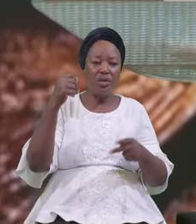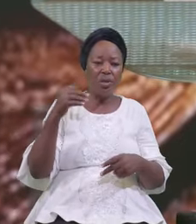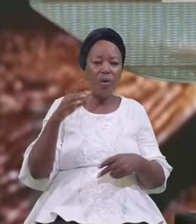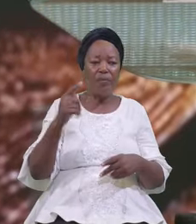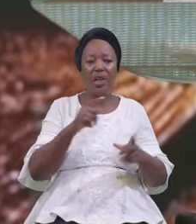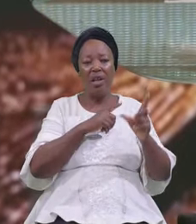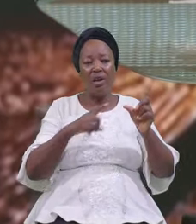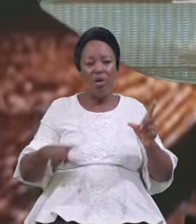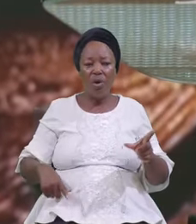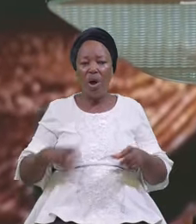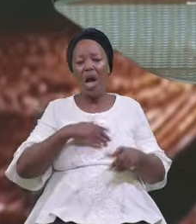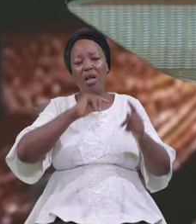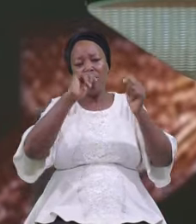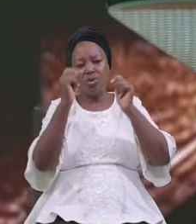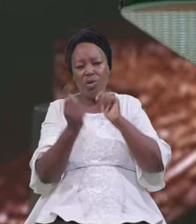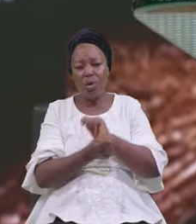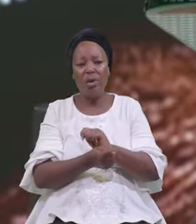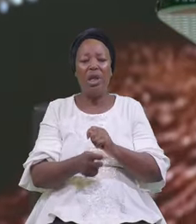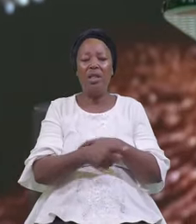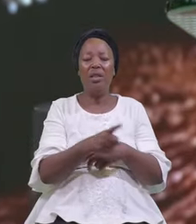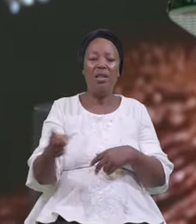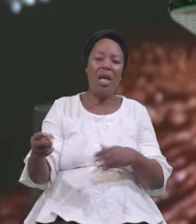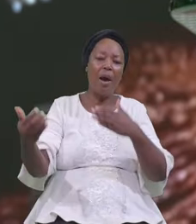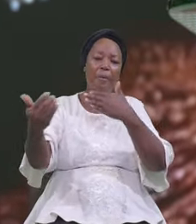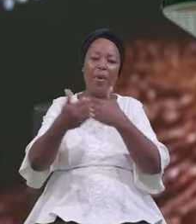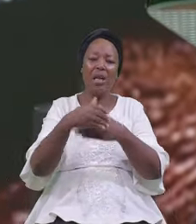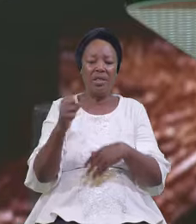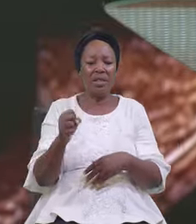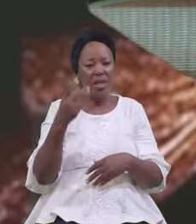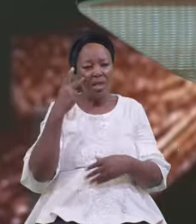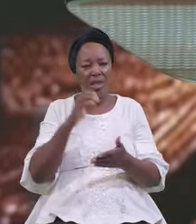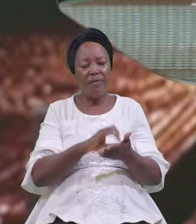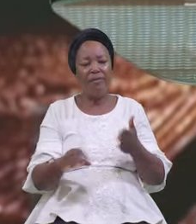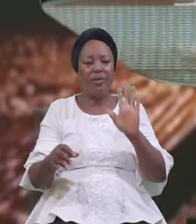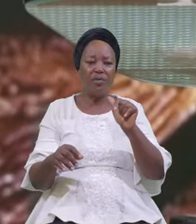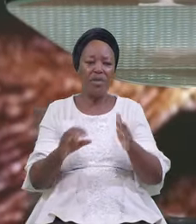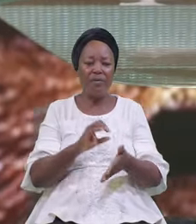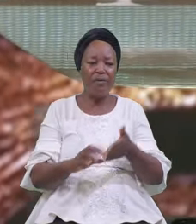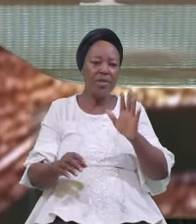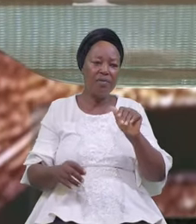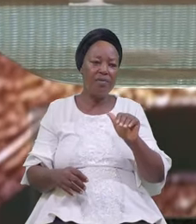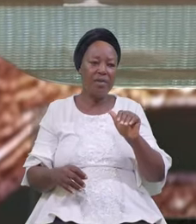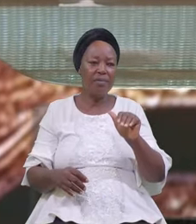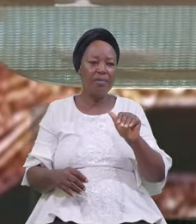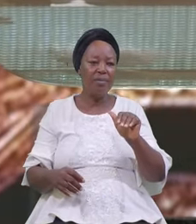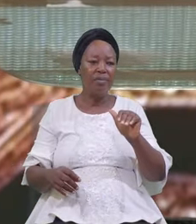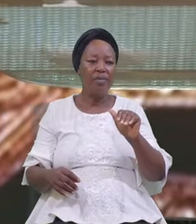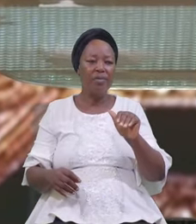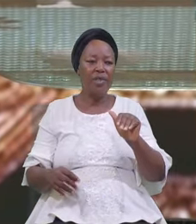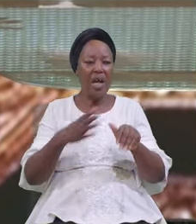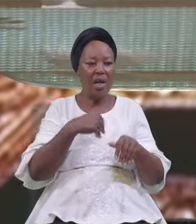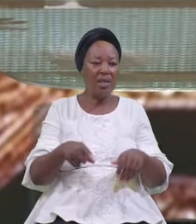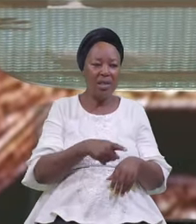of the Lord and turned their backs. Look at verse 15. In verse 15,